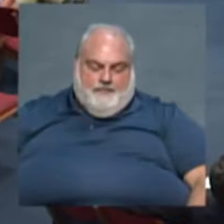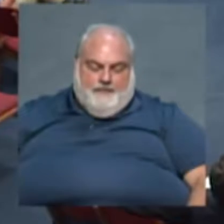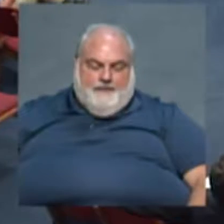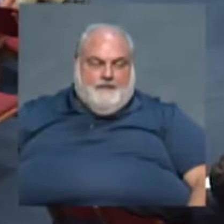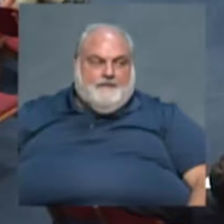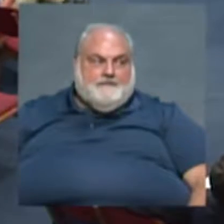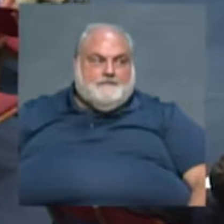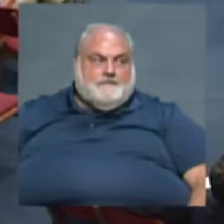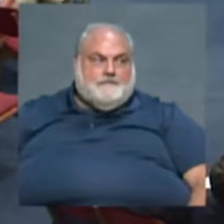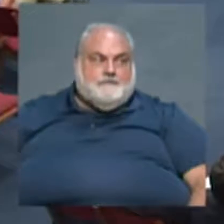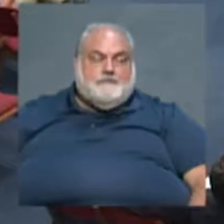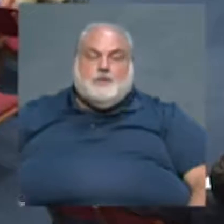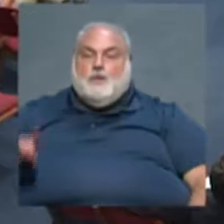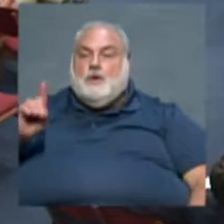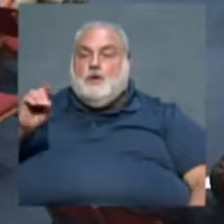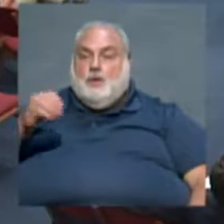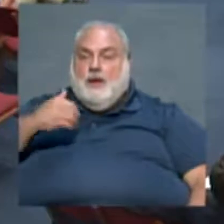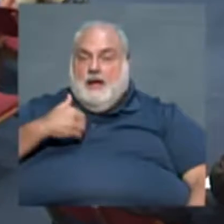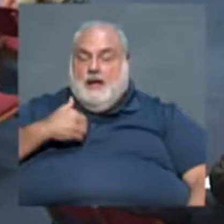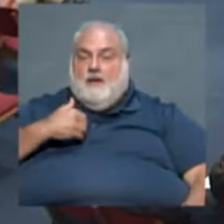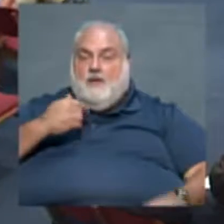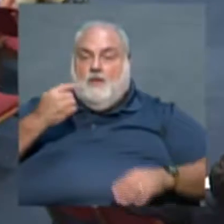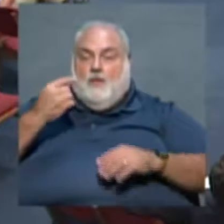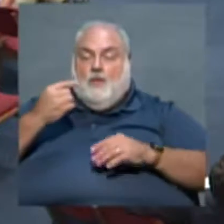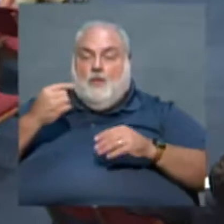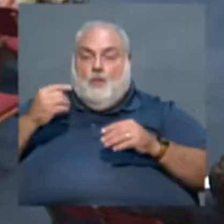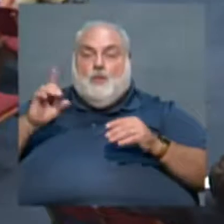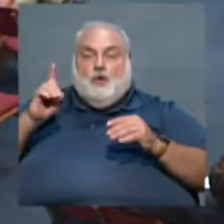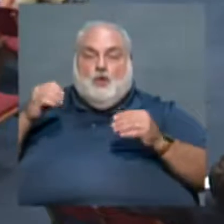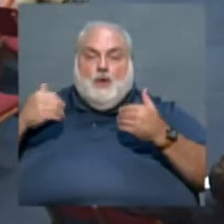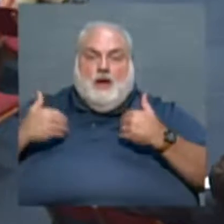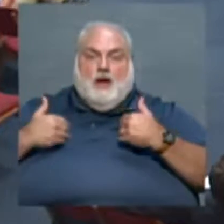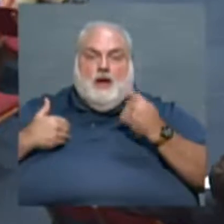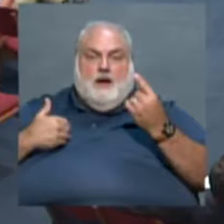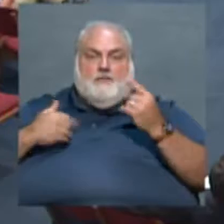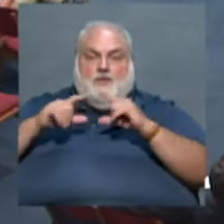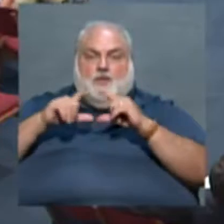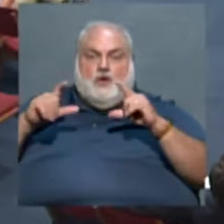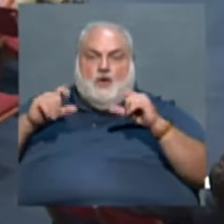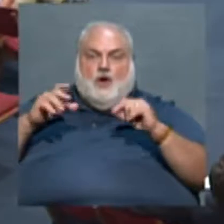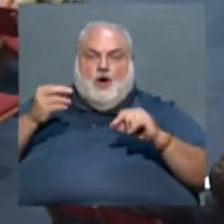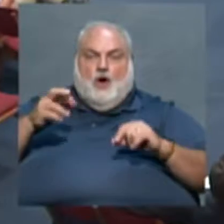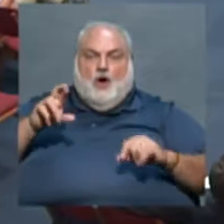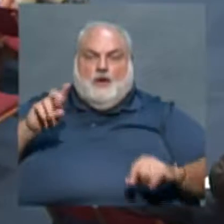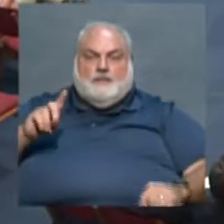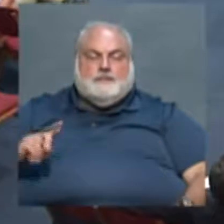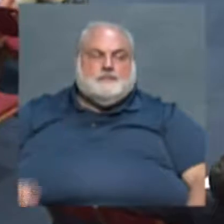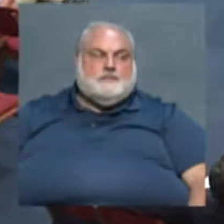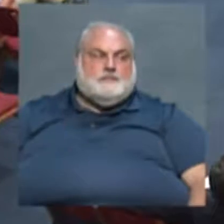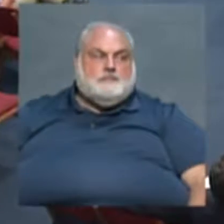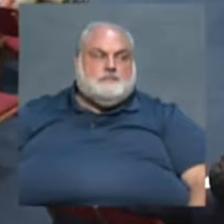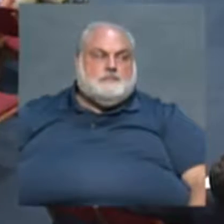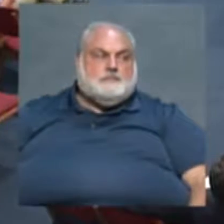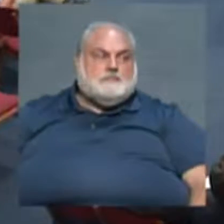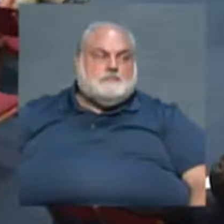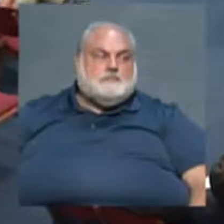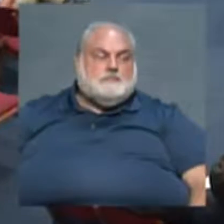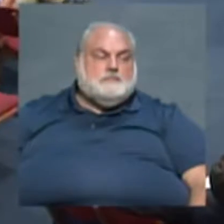Okay, we do have one card though, right? Okay. We do have one card in